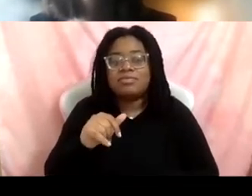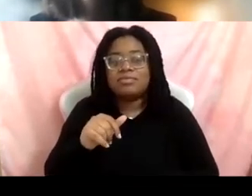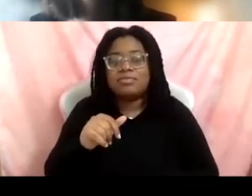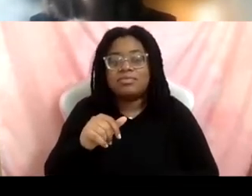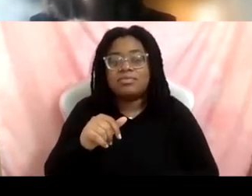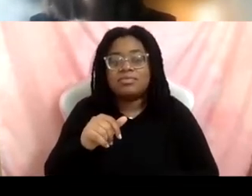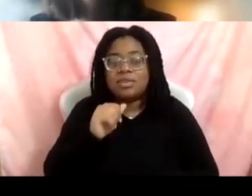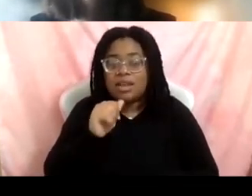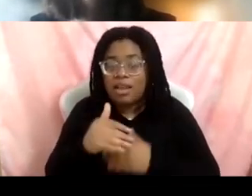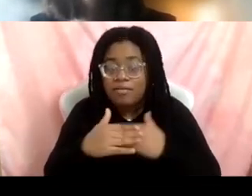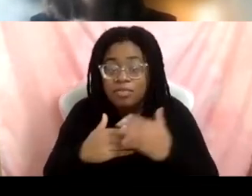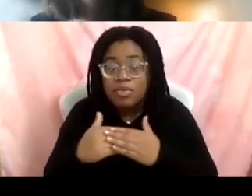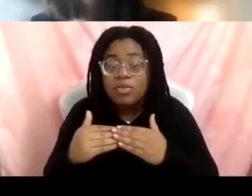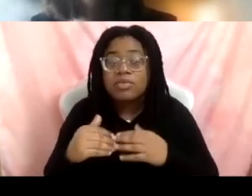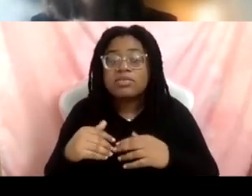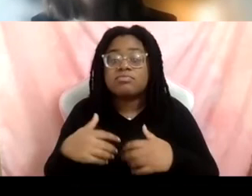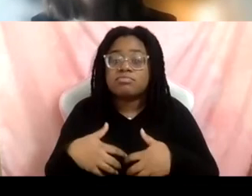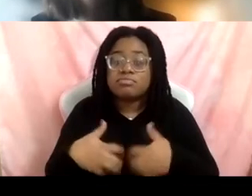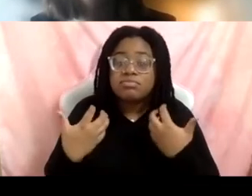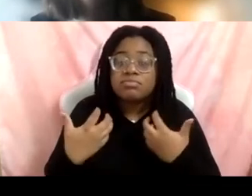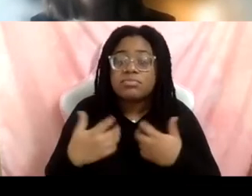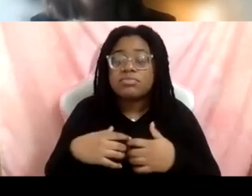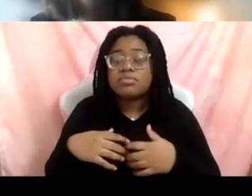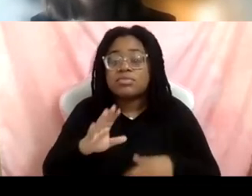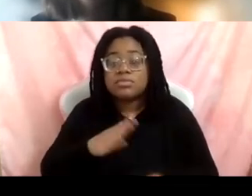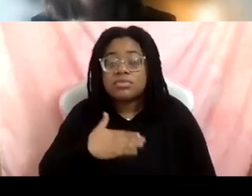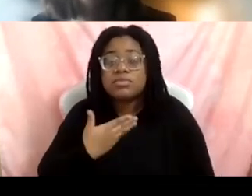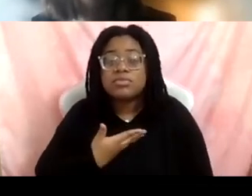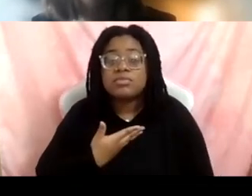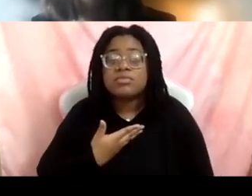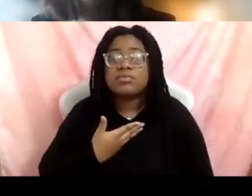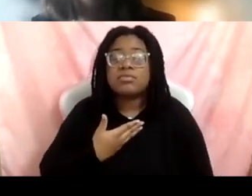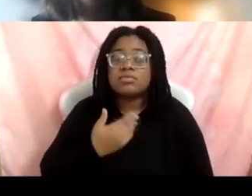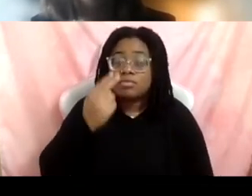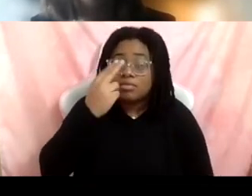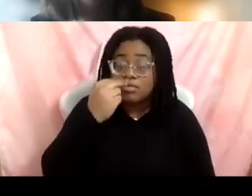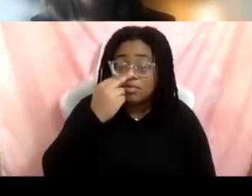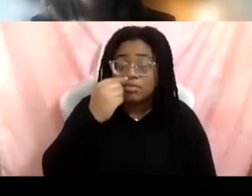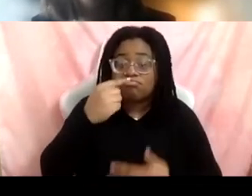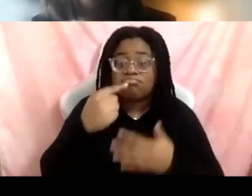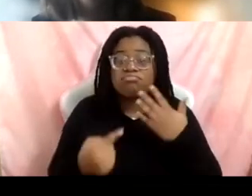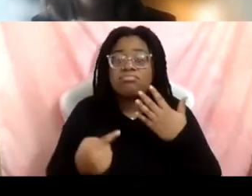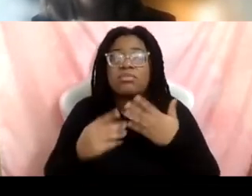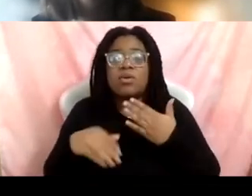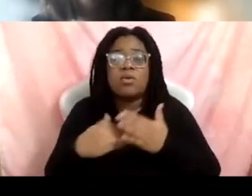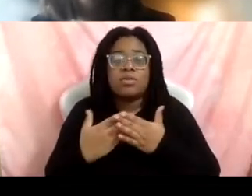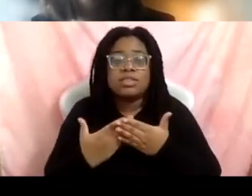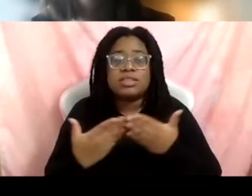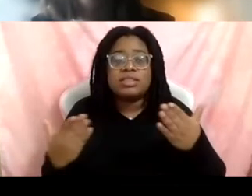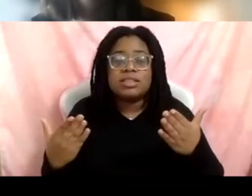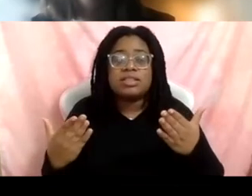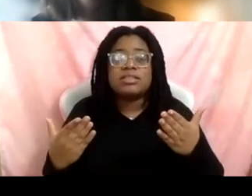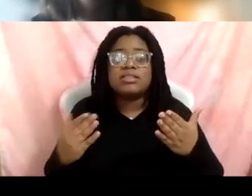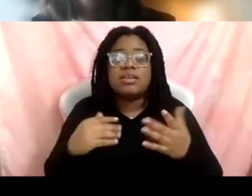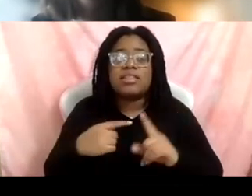was angry, was upsetting, was hilarious, was all of those things, that the